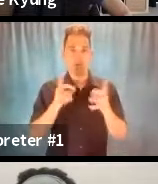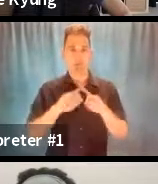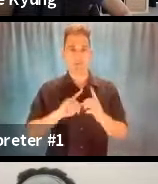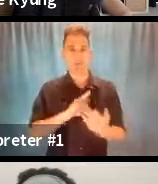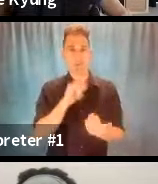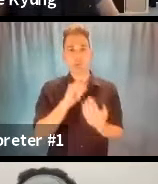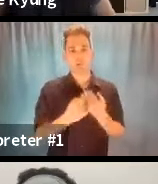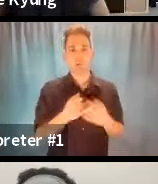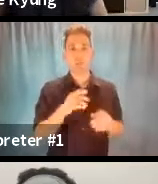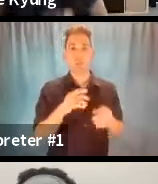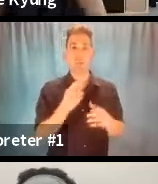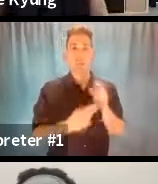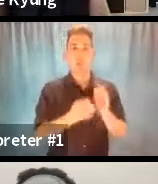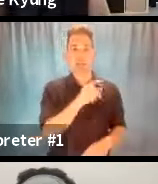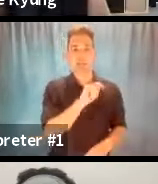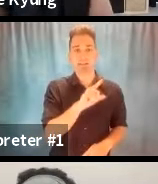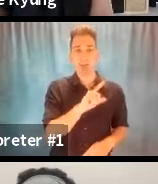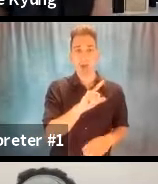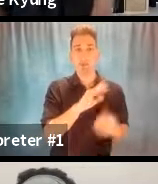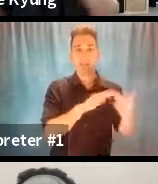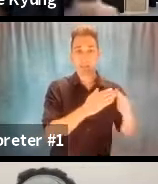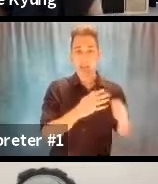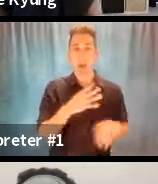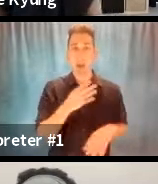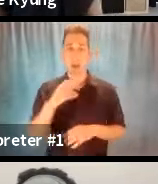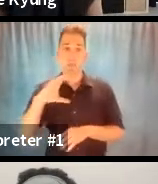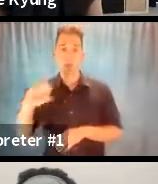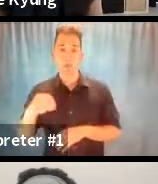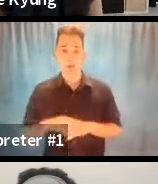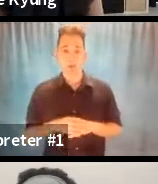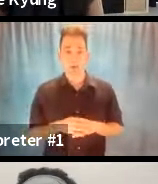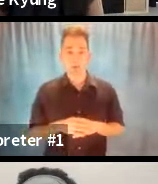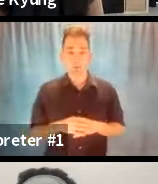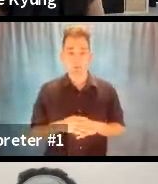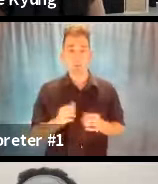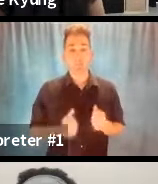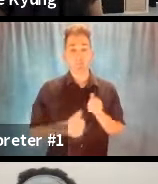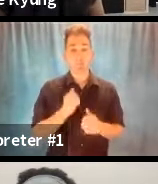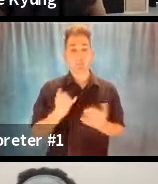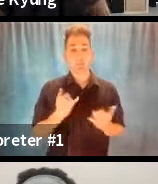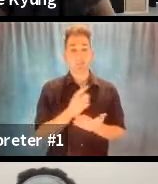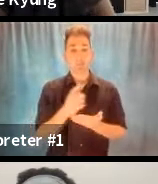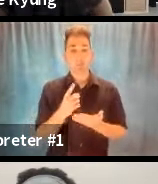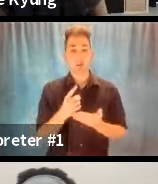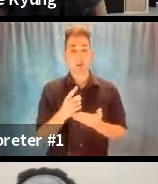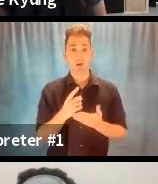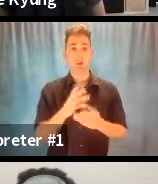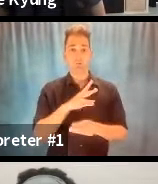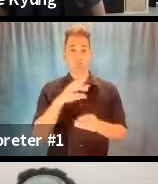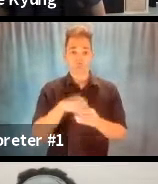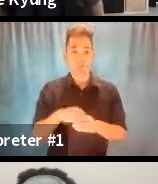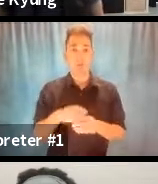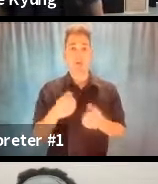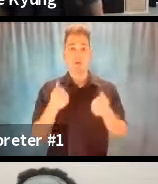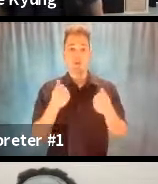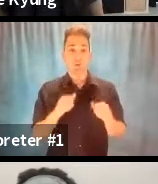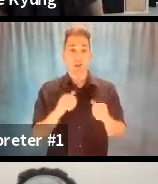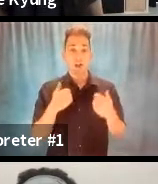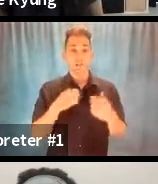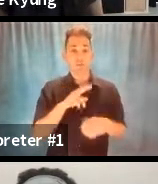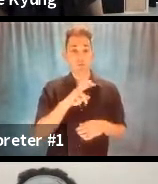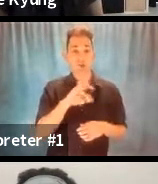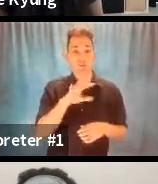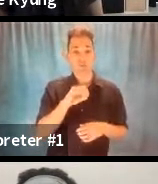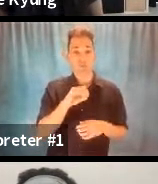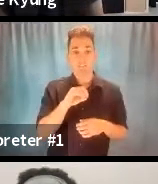Louis City and County. Most recently, as of this week, the scope of this work has consisted of door knocking over 250 city residents at risk